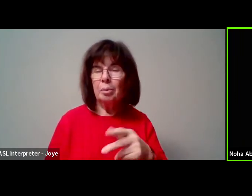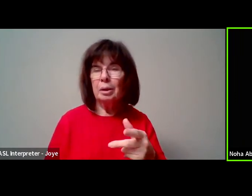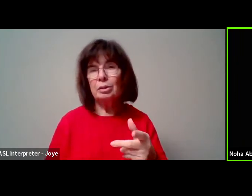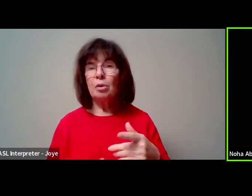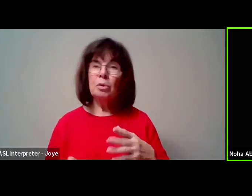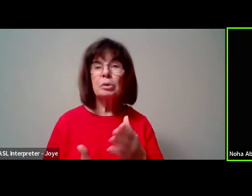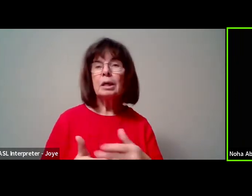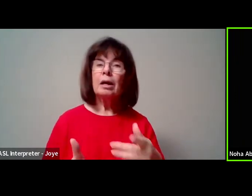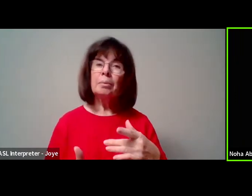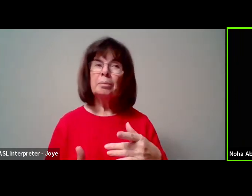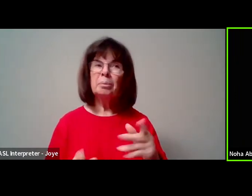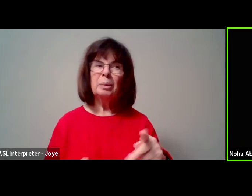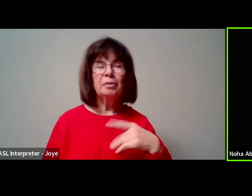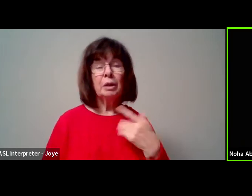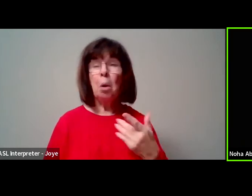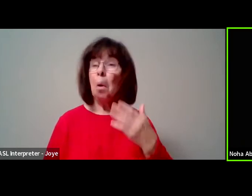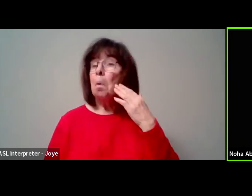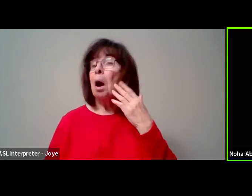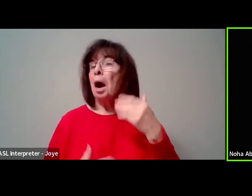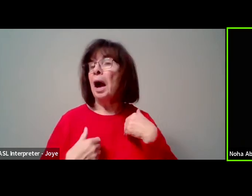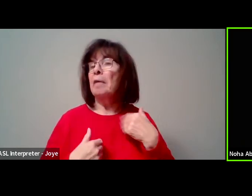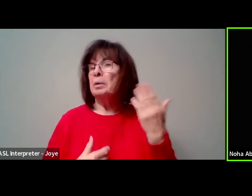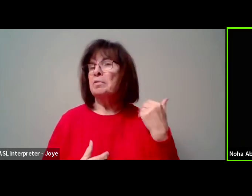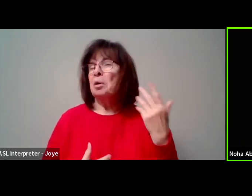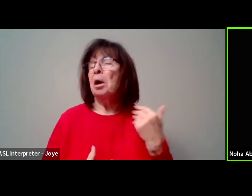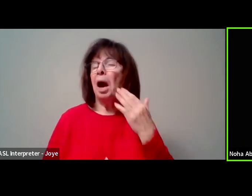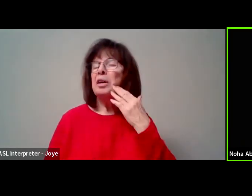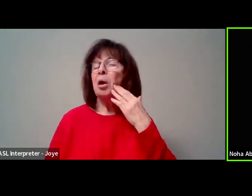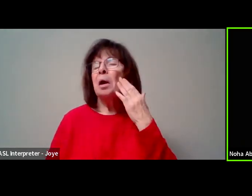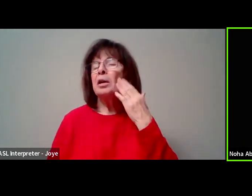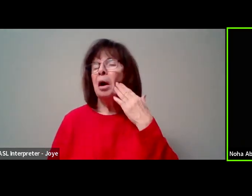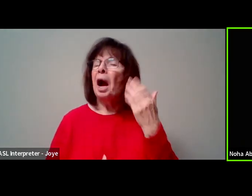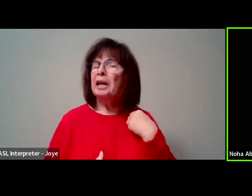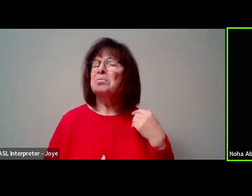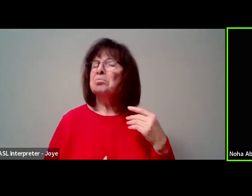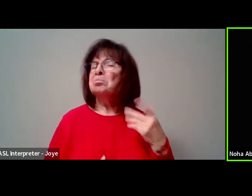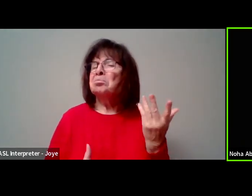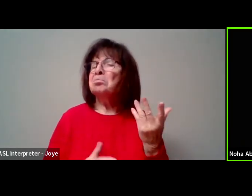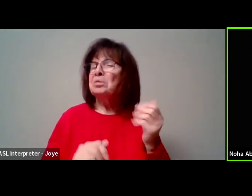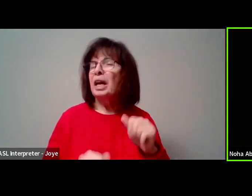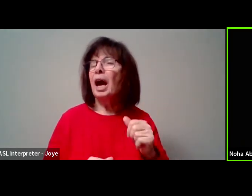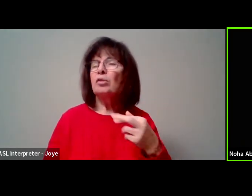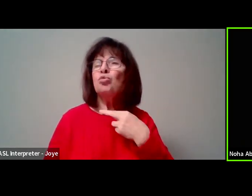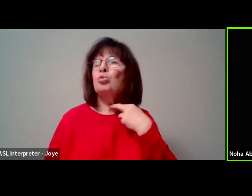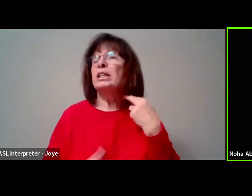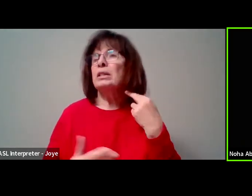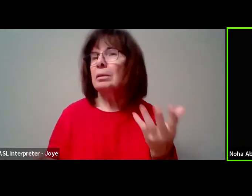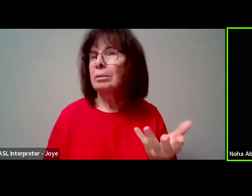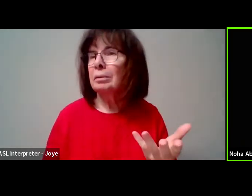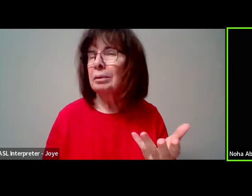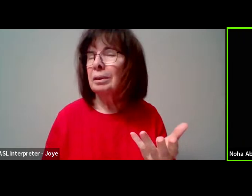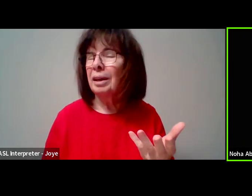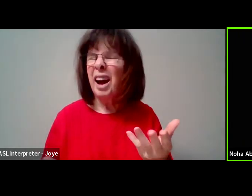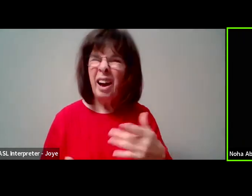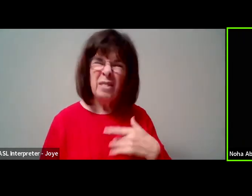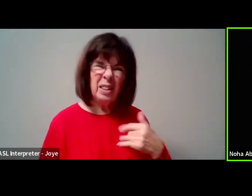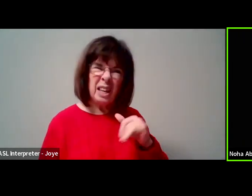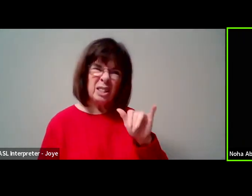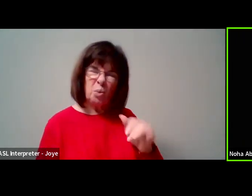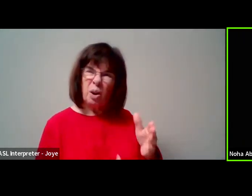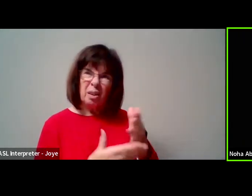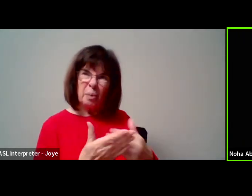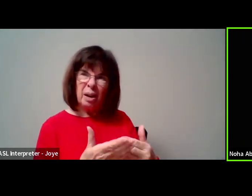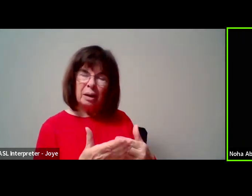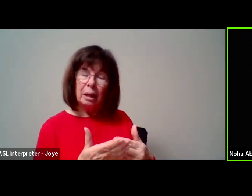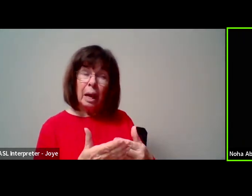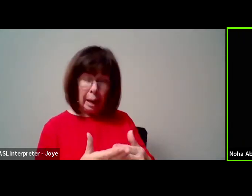what it's about. And so, I can go ahead and take the risk. And so I feel like that's one piece of it. The other piece, and I